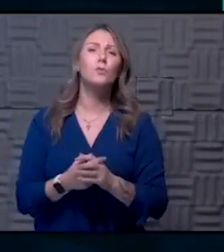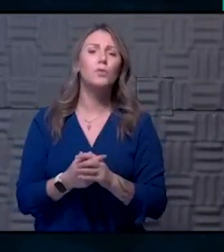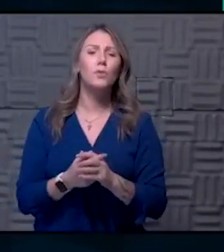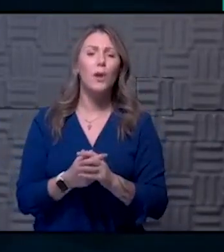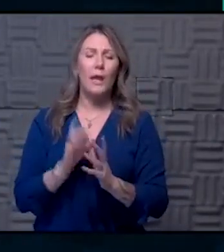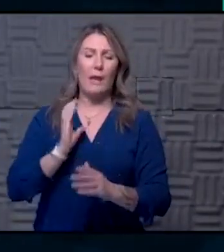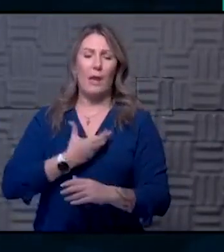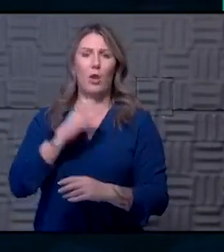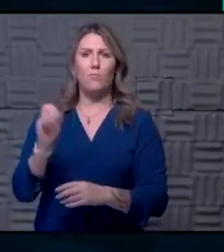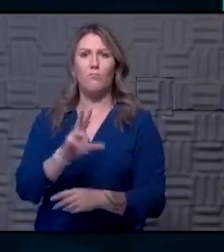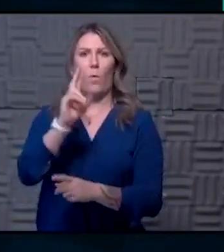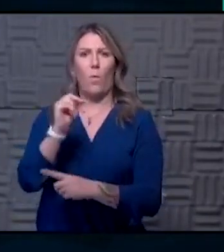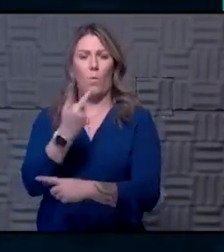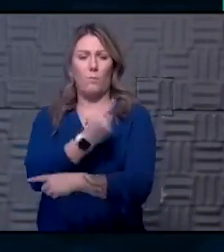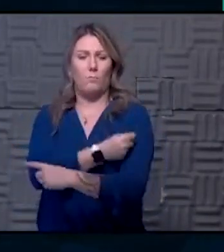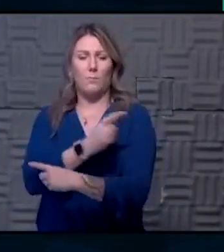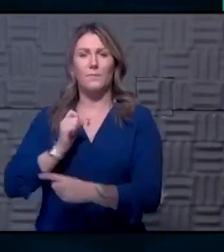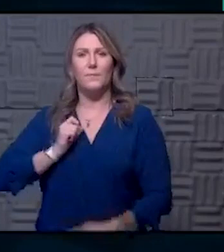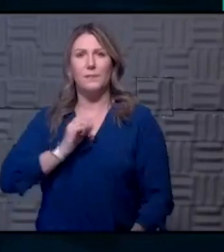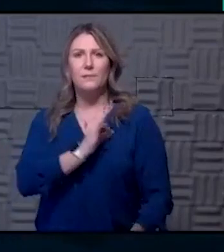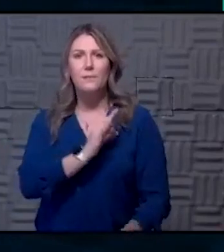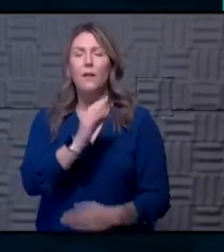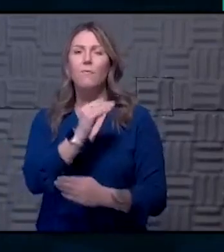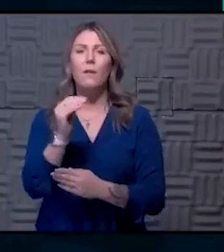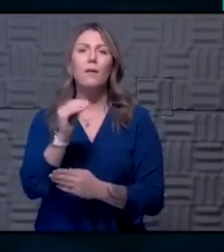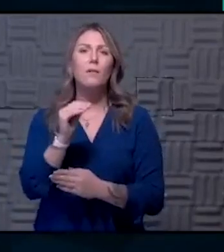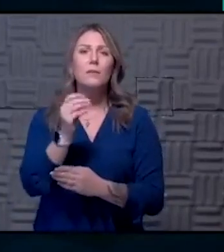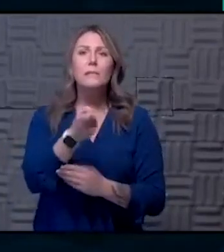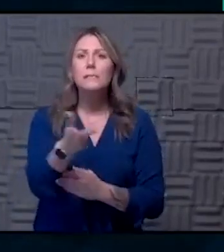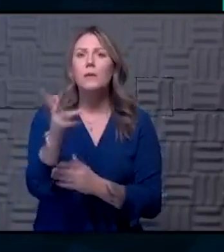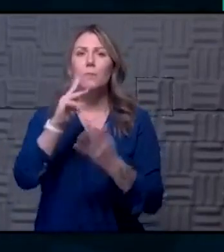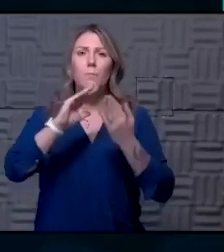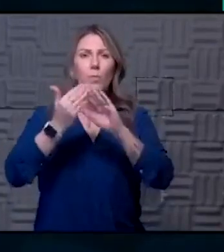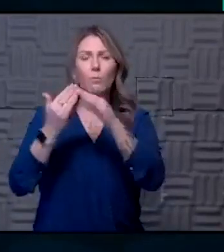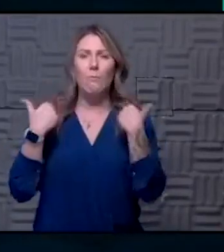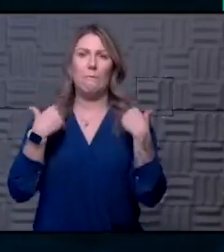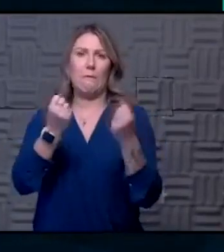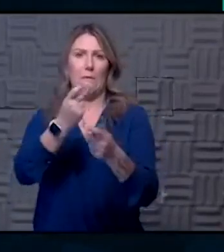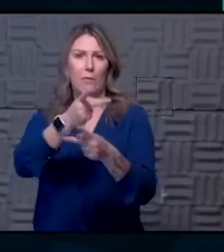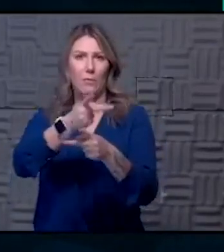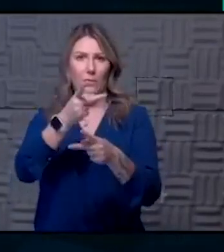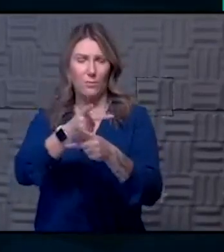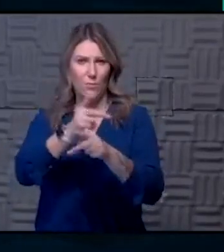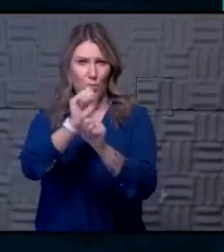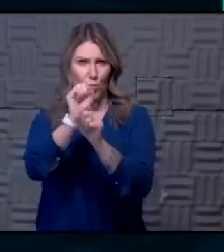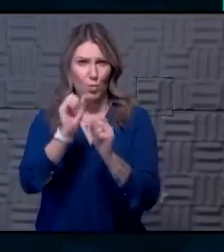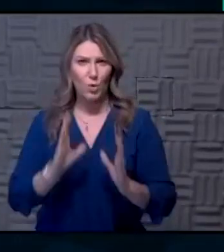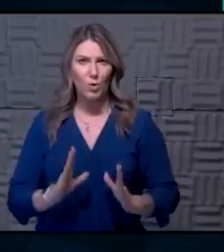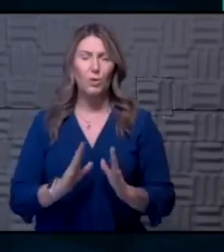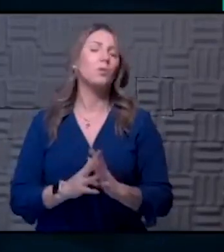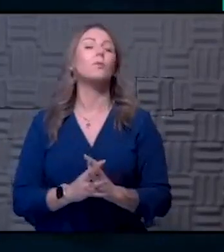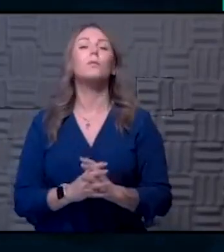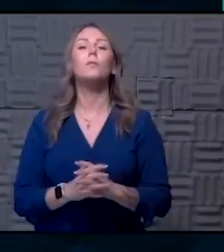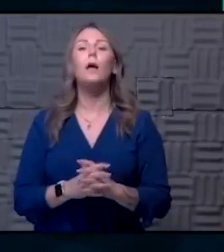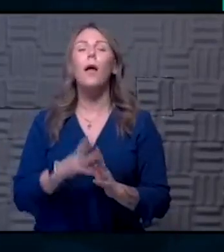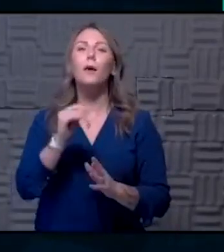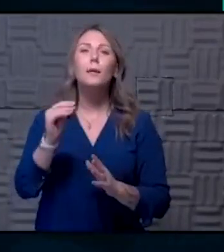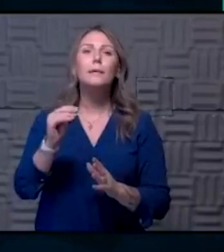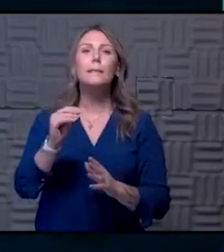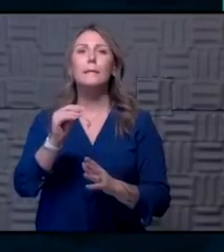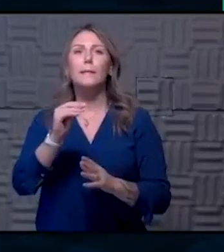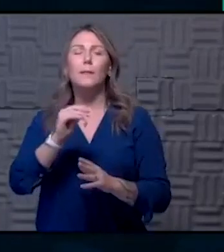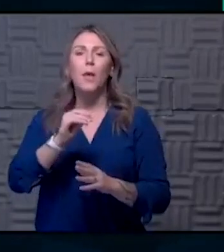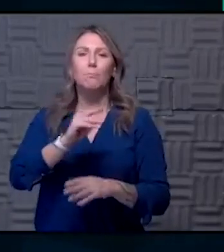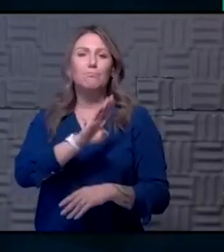own vaccinations of staff and some of the community healthcare people and first responders and a